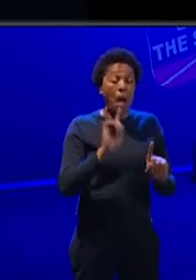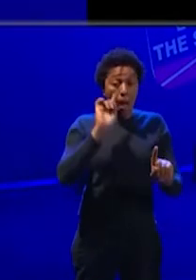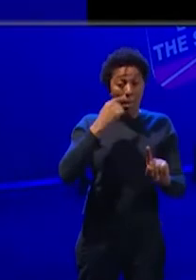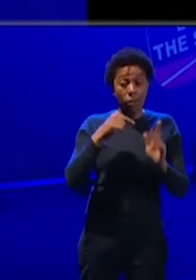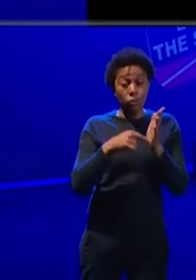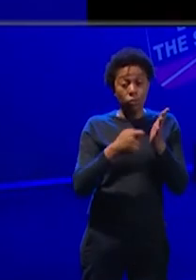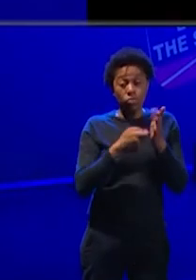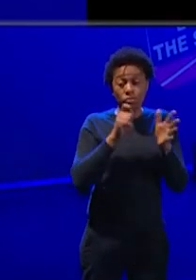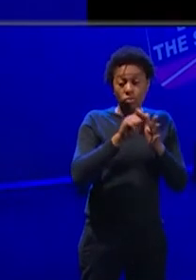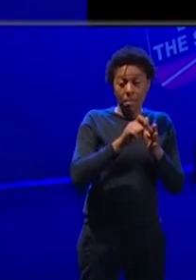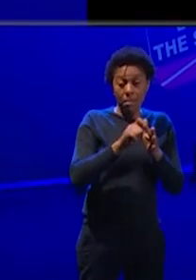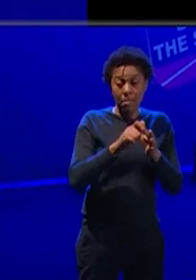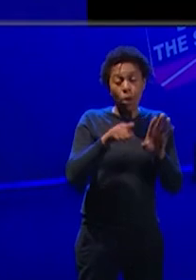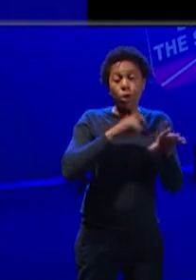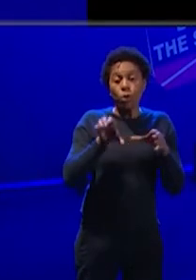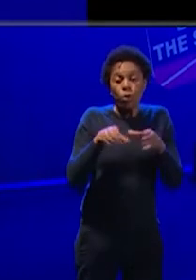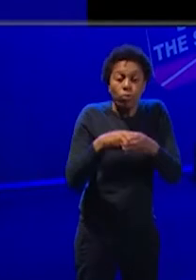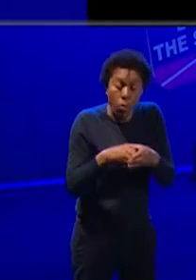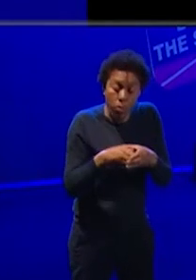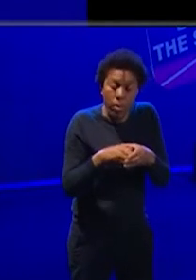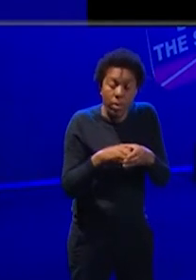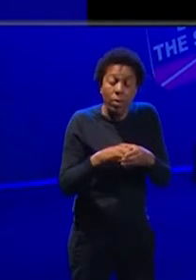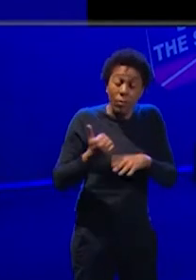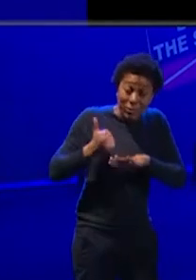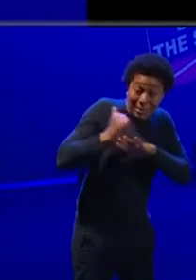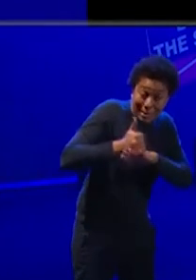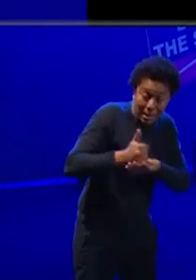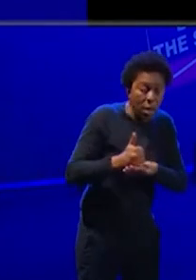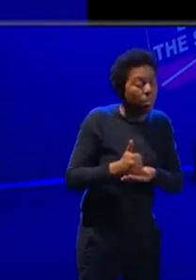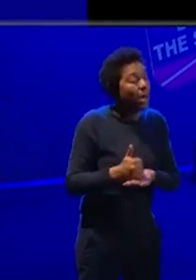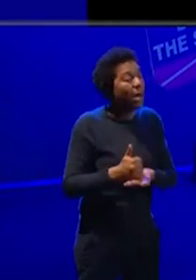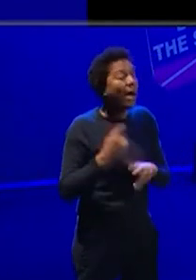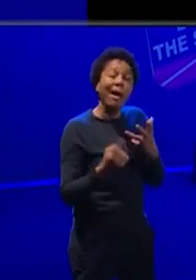smoothly here in person. And thank you for coming. And fellow